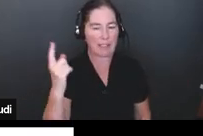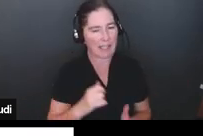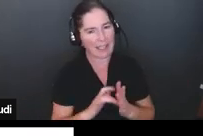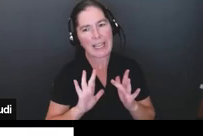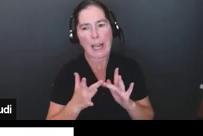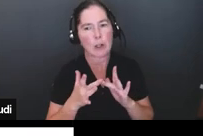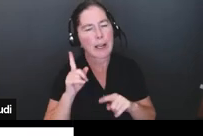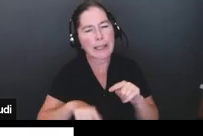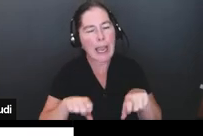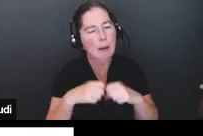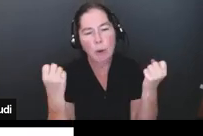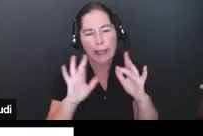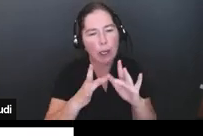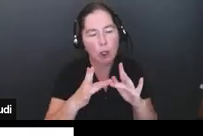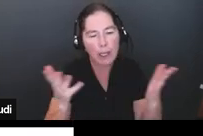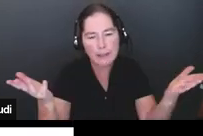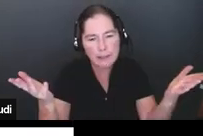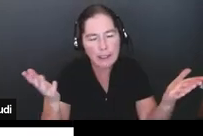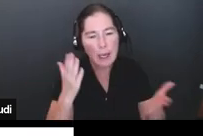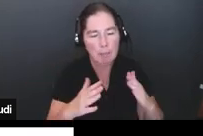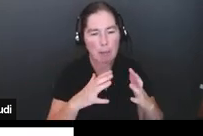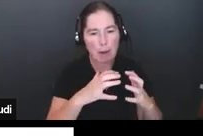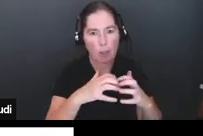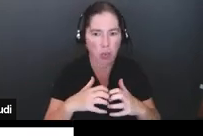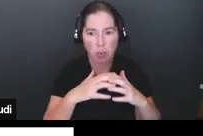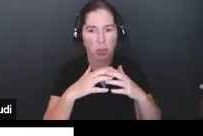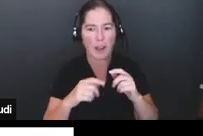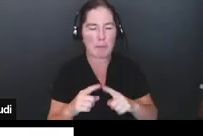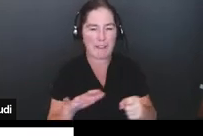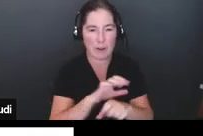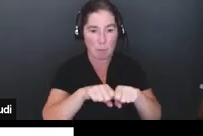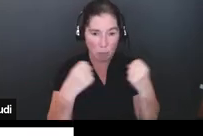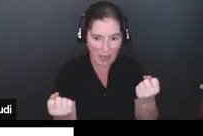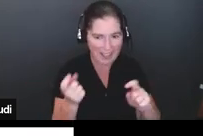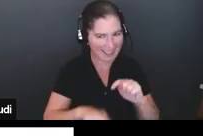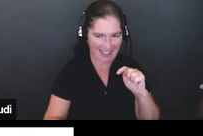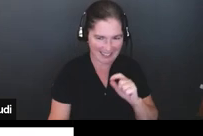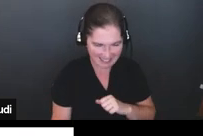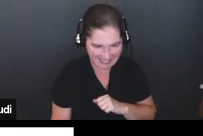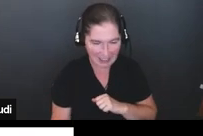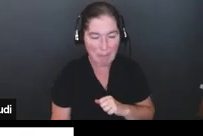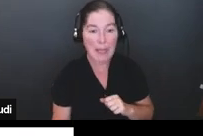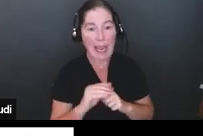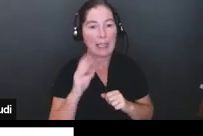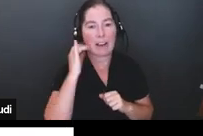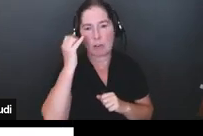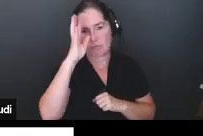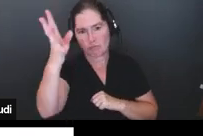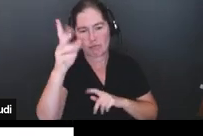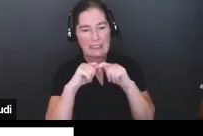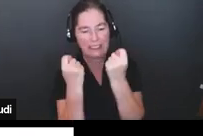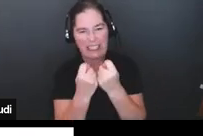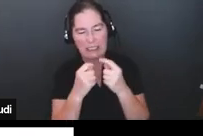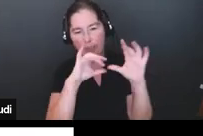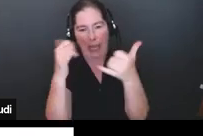can't break it. You might undo it, but you can't break it. And you can delete your team. So once you create a team to